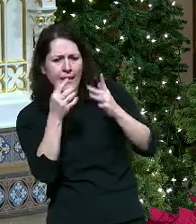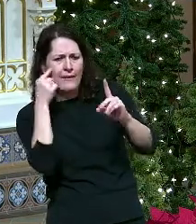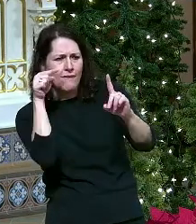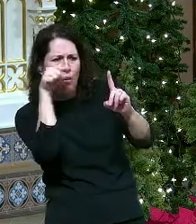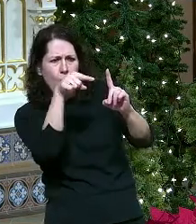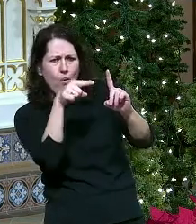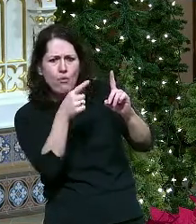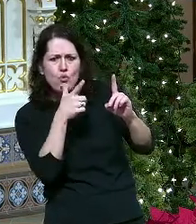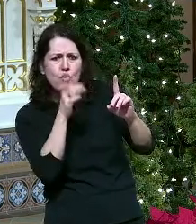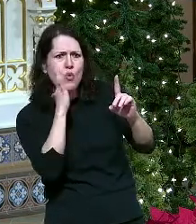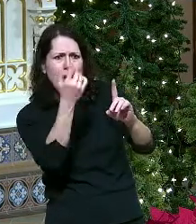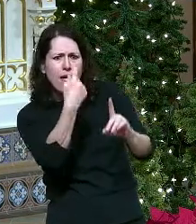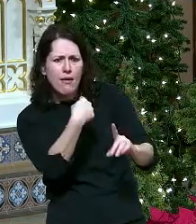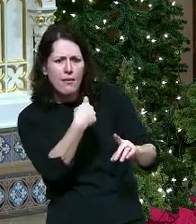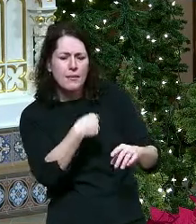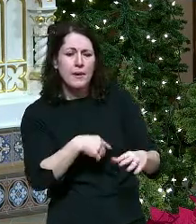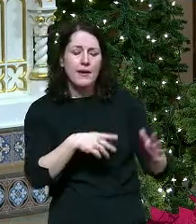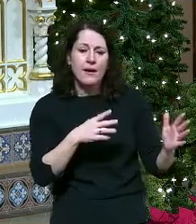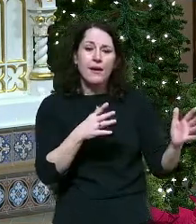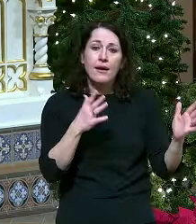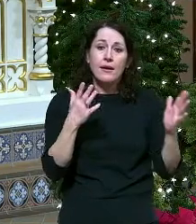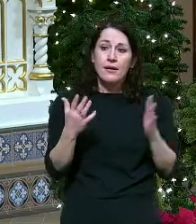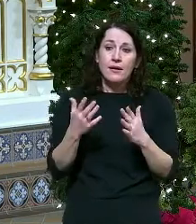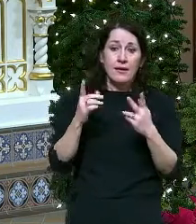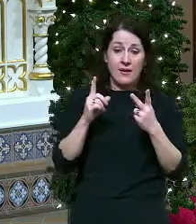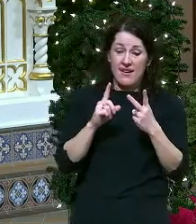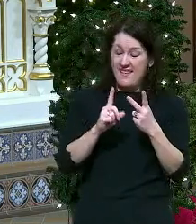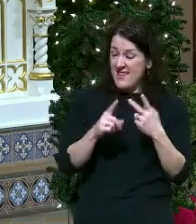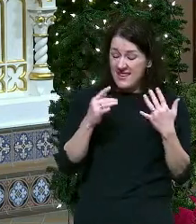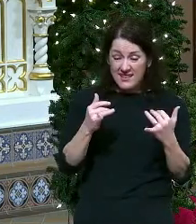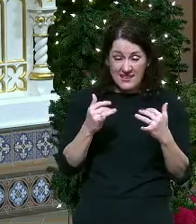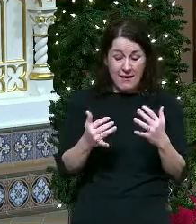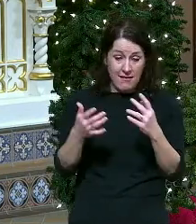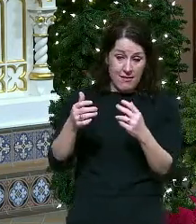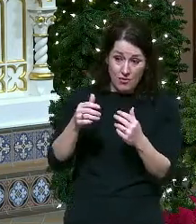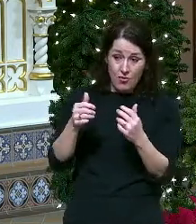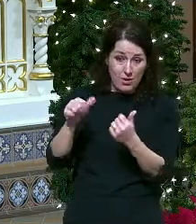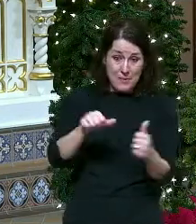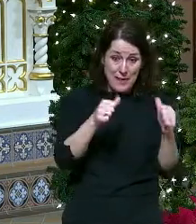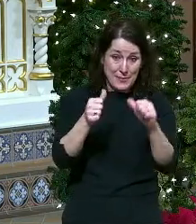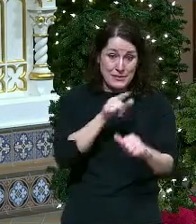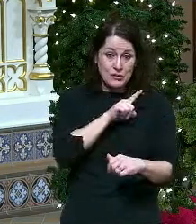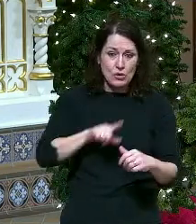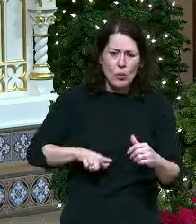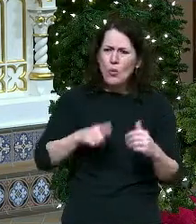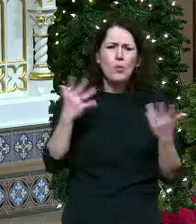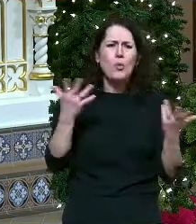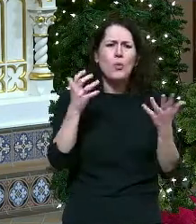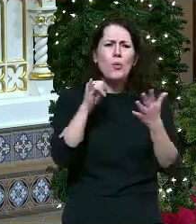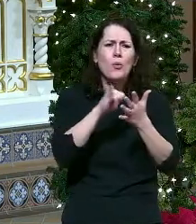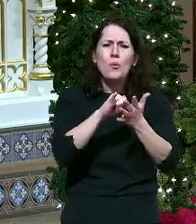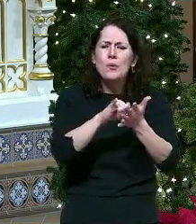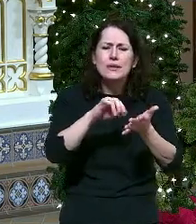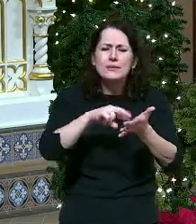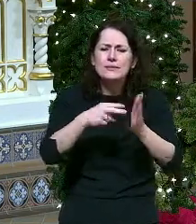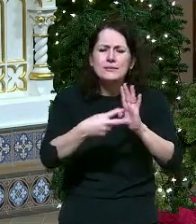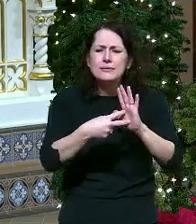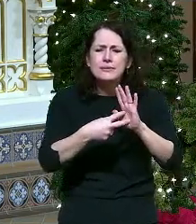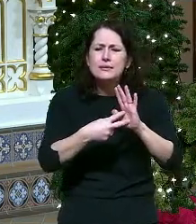And then we have this feast of the baptism of the Lord. What does it have to say to us?